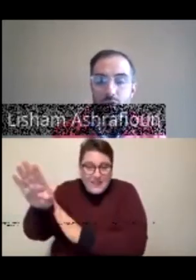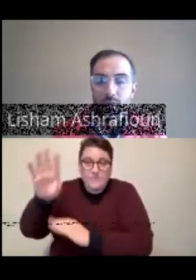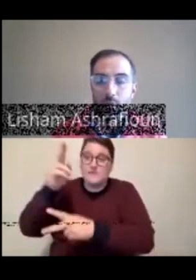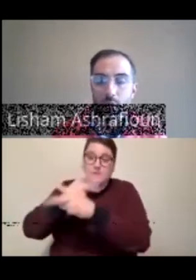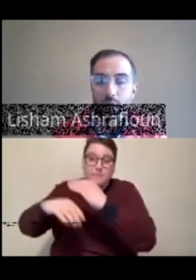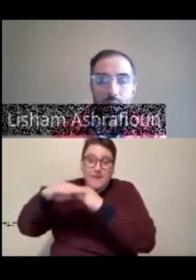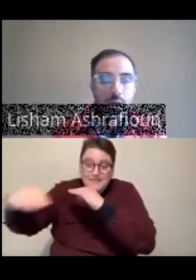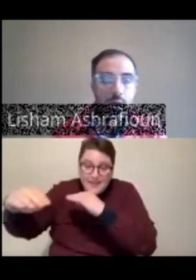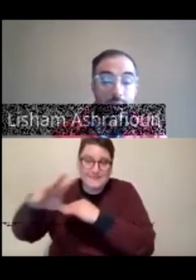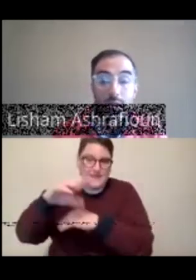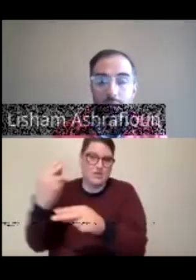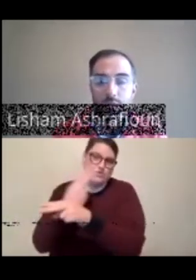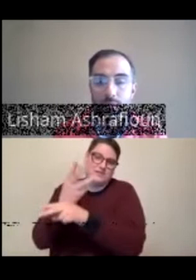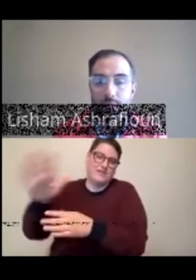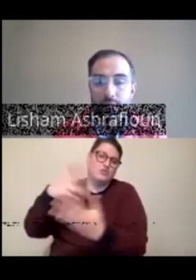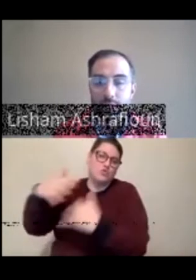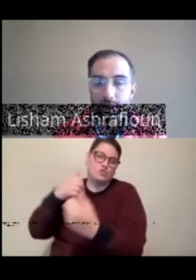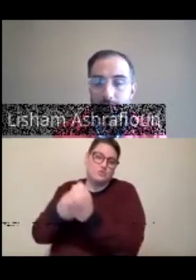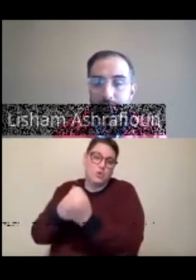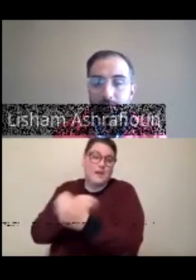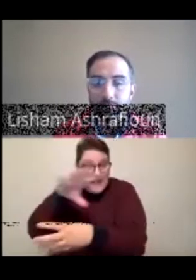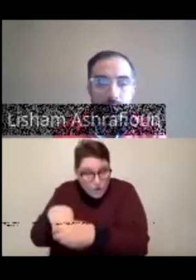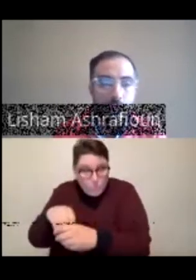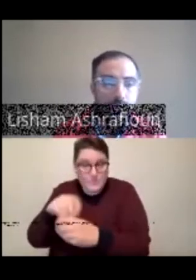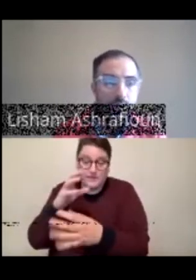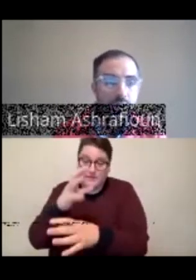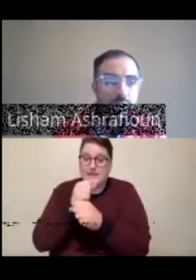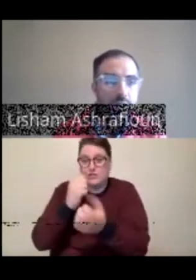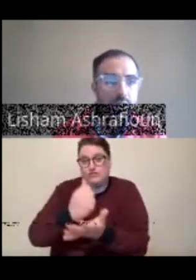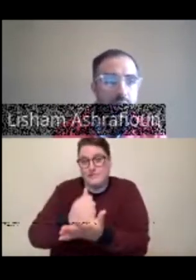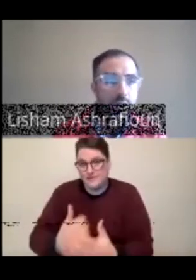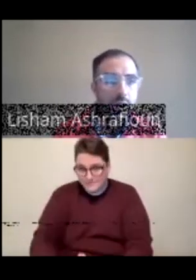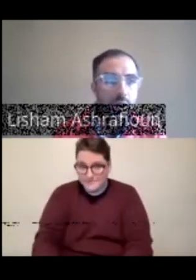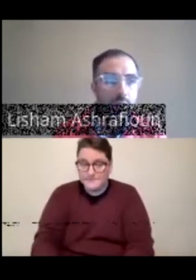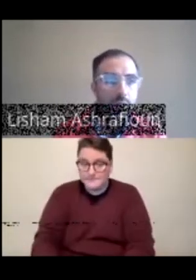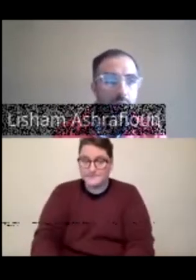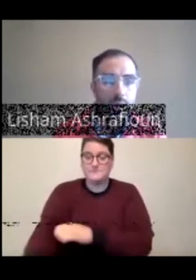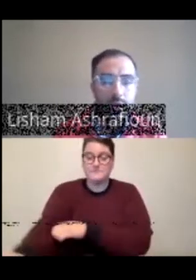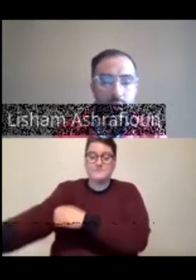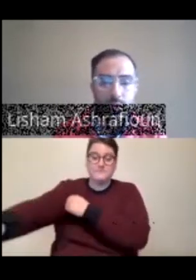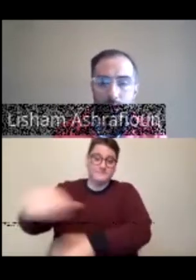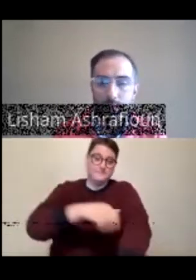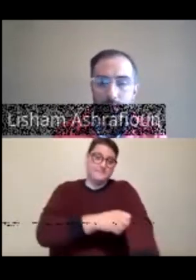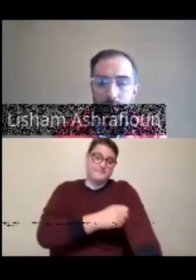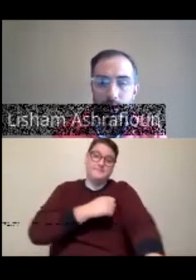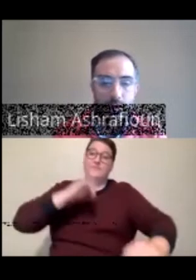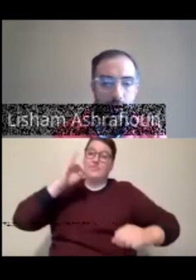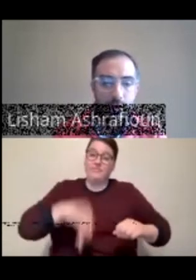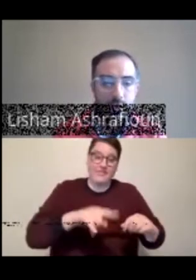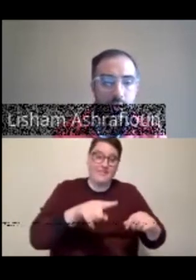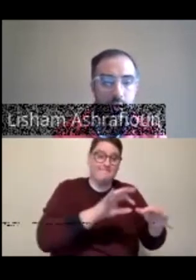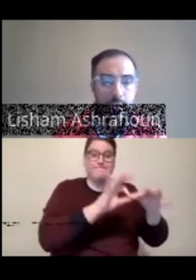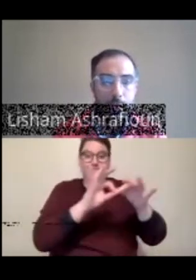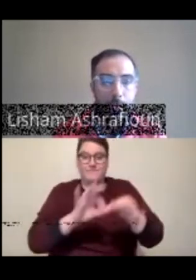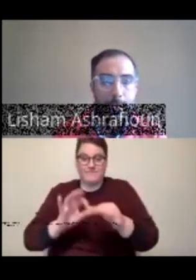utilizes social support, including treatment seeking. And so this leads us into our